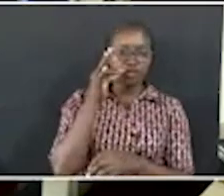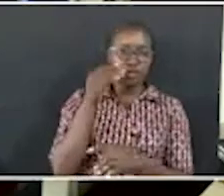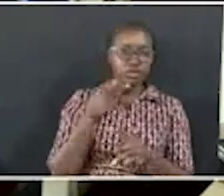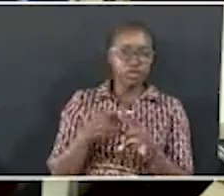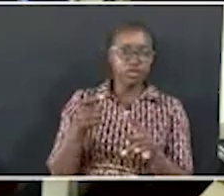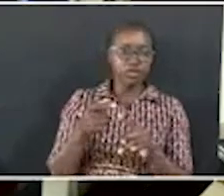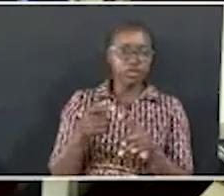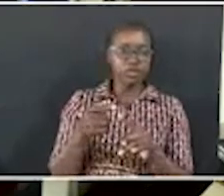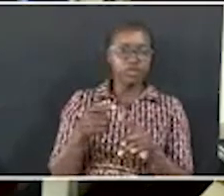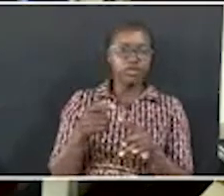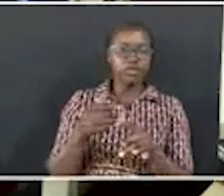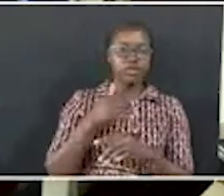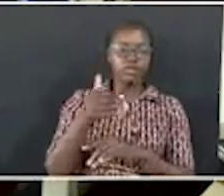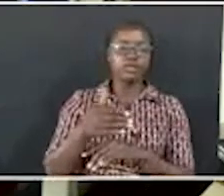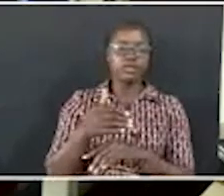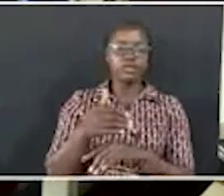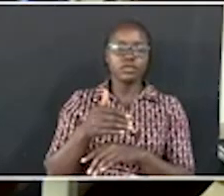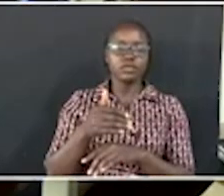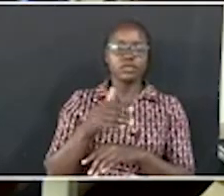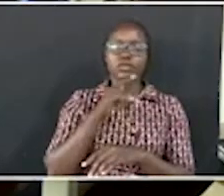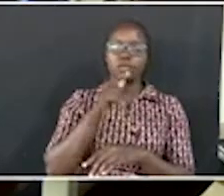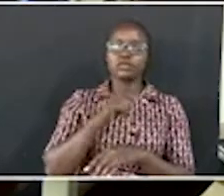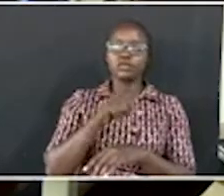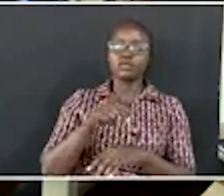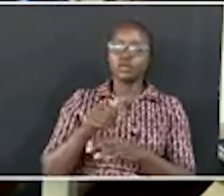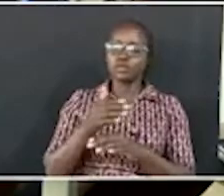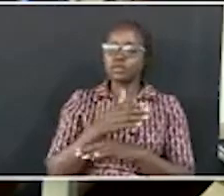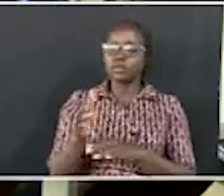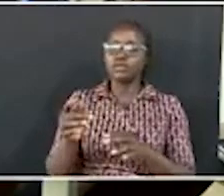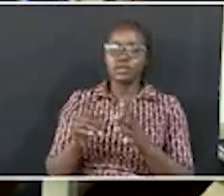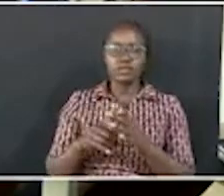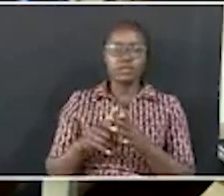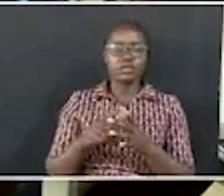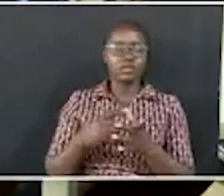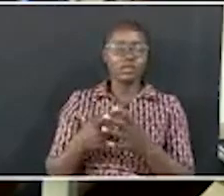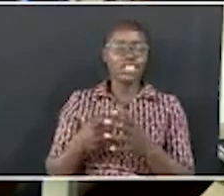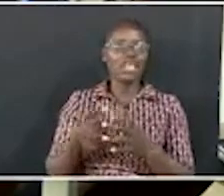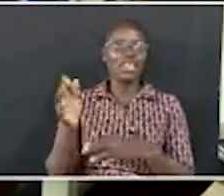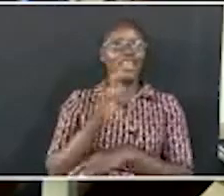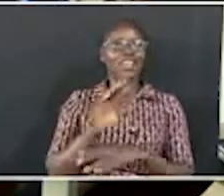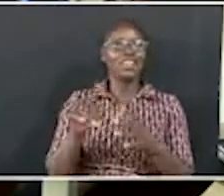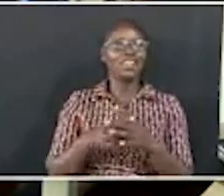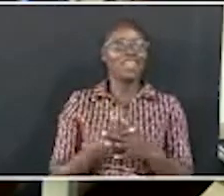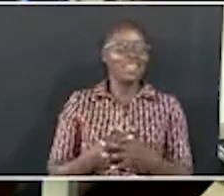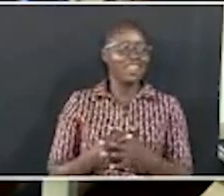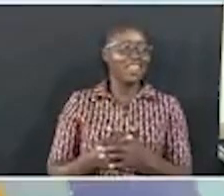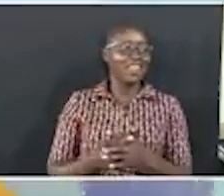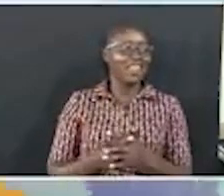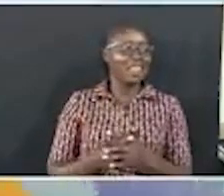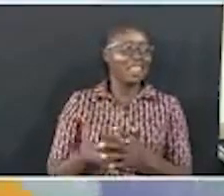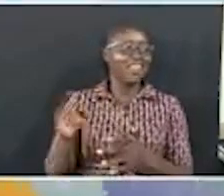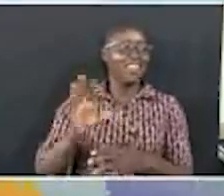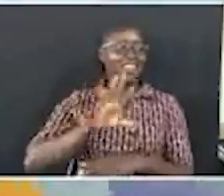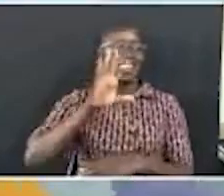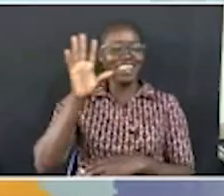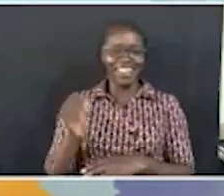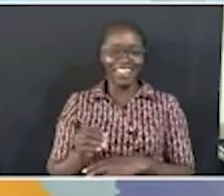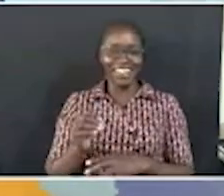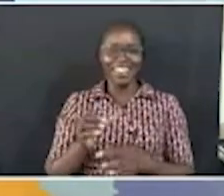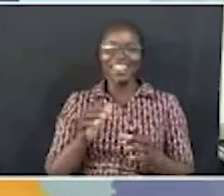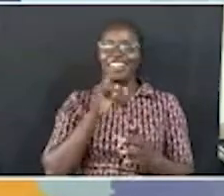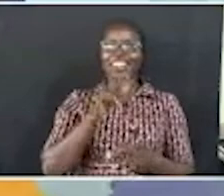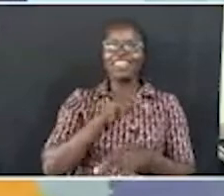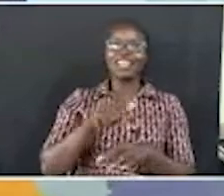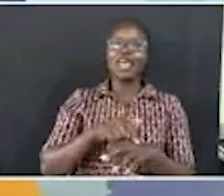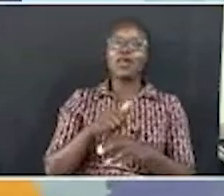the hour dedicated for lunch passes, then afternoon begins. Is that okay? So in Africa, unless the lunch